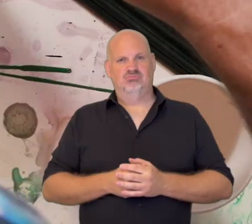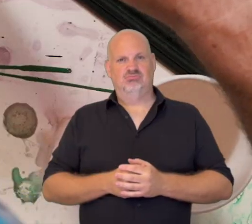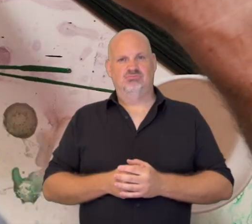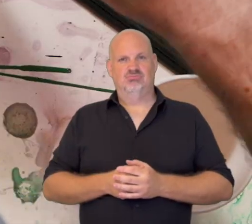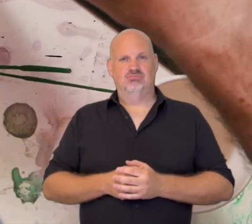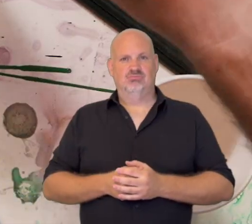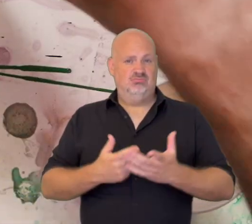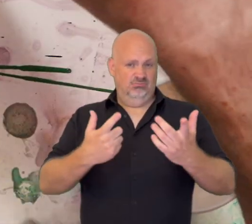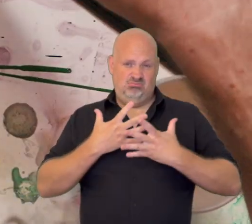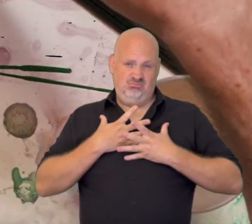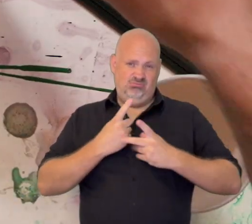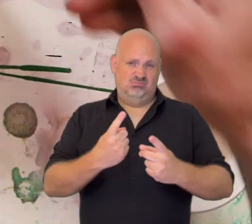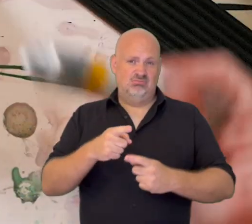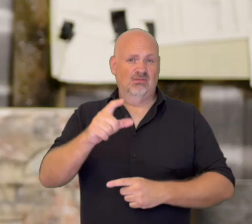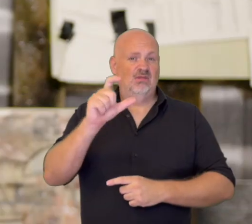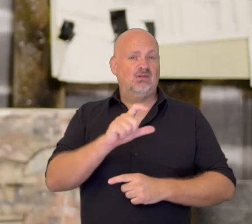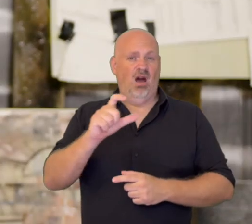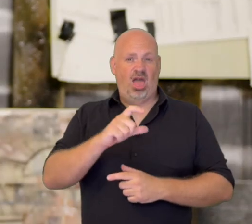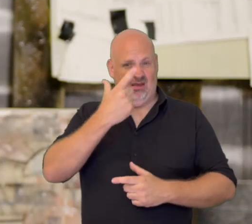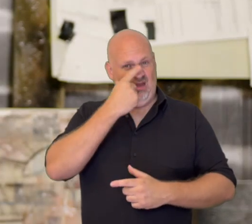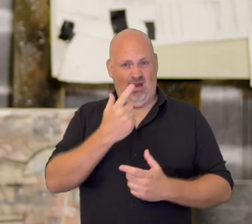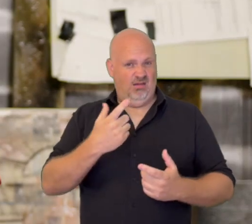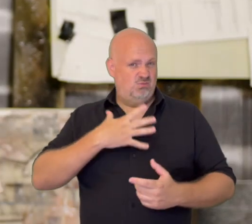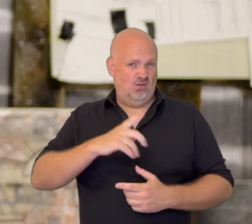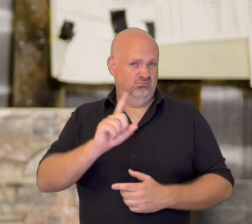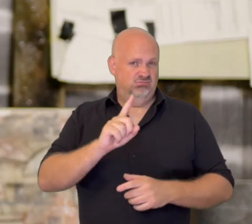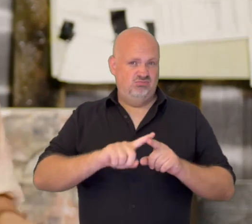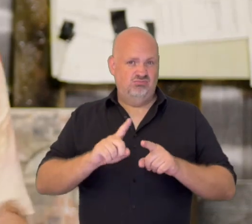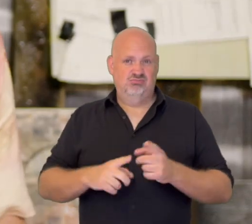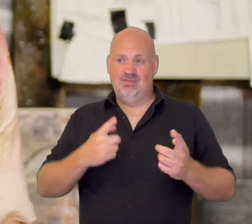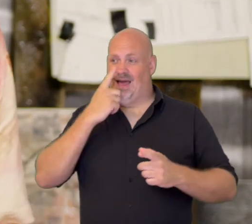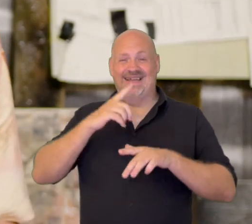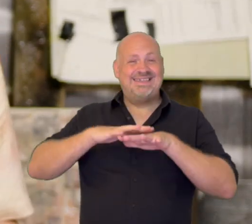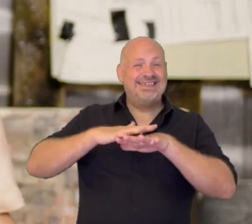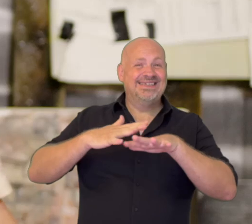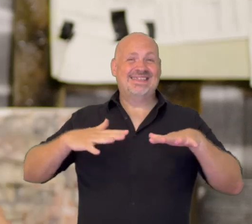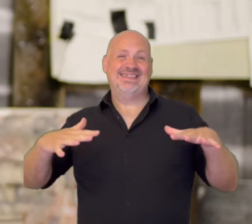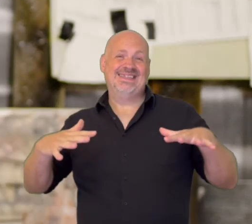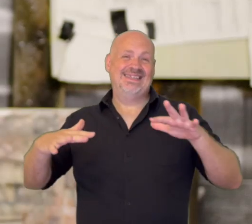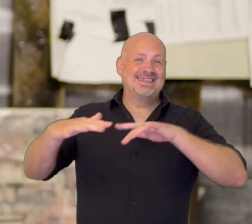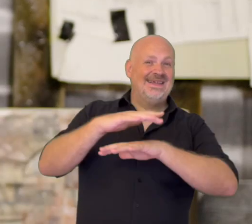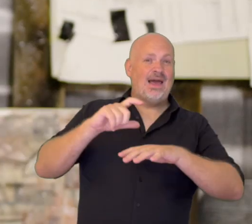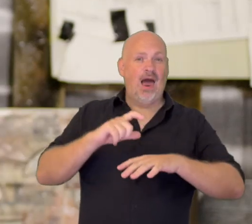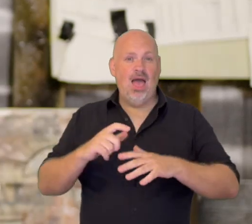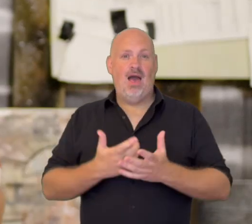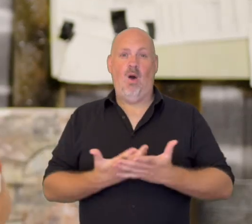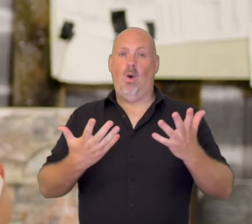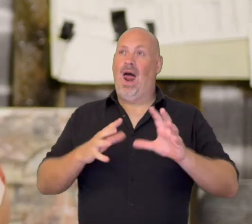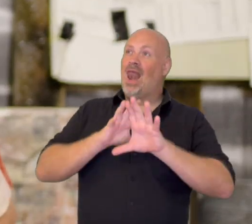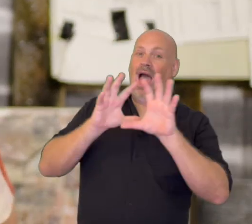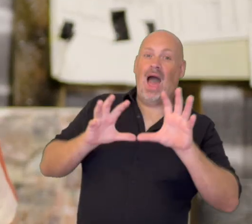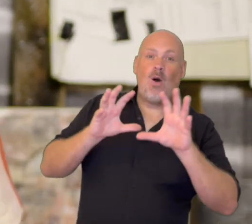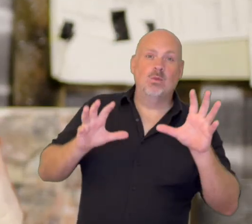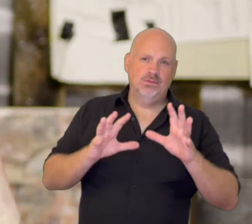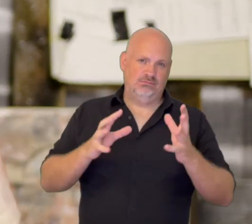So you can do any colour scheme you like. Even a sort of sea scene or a cloud scene would